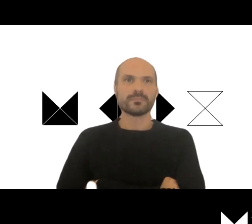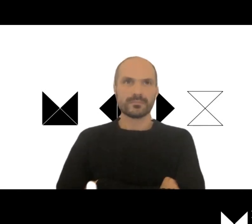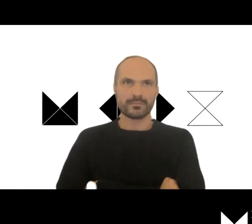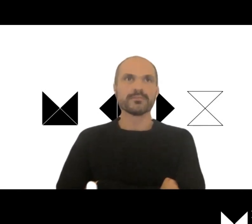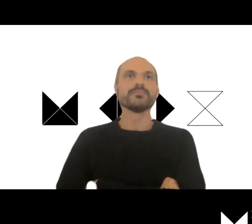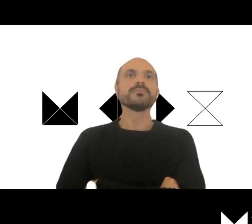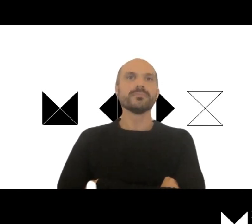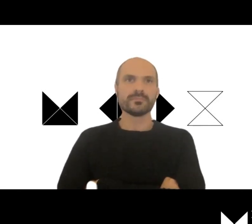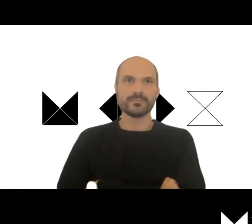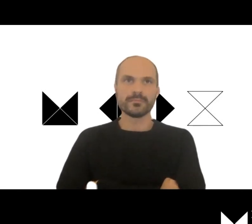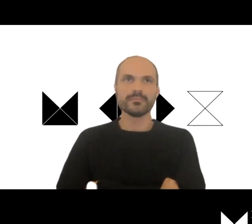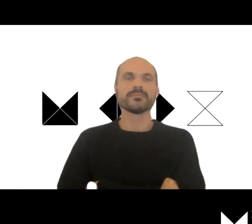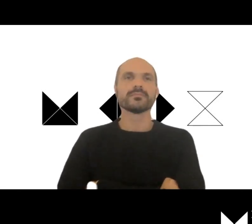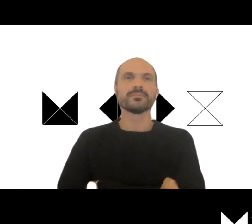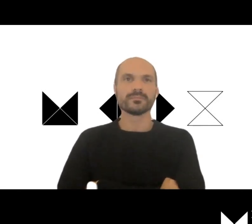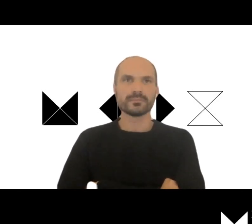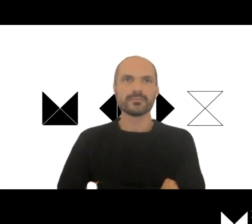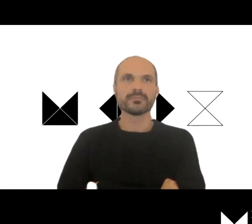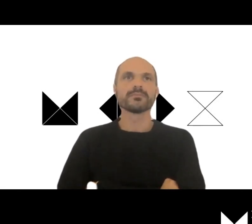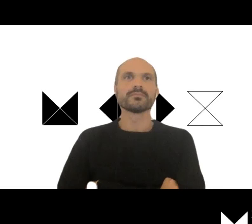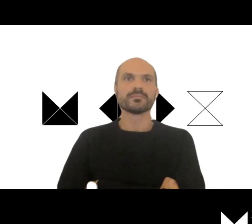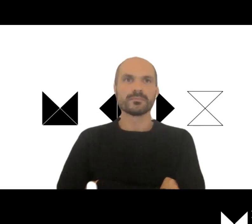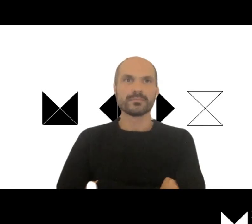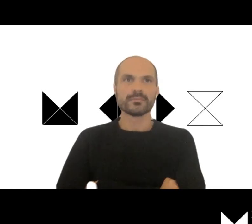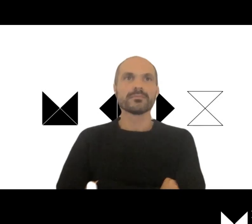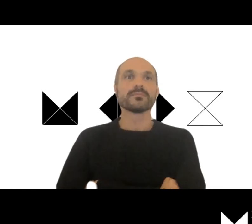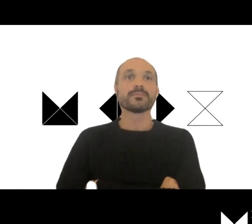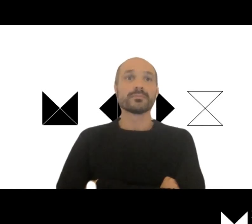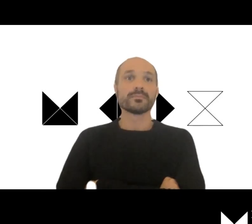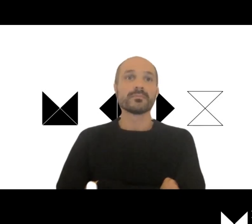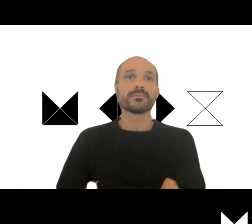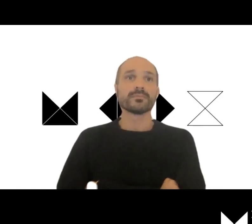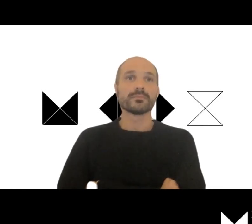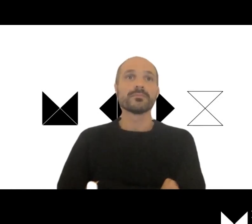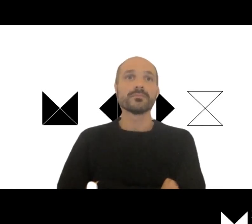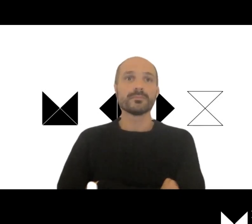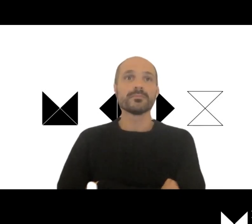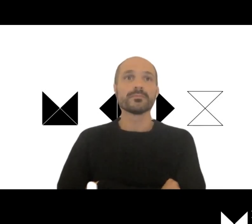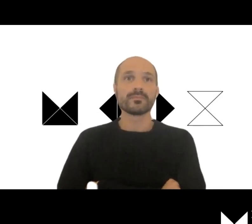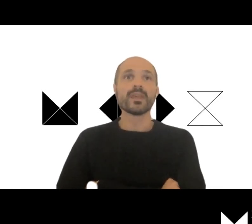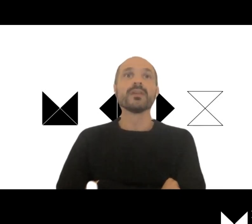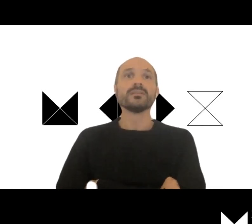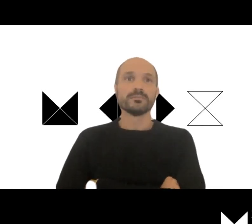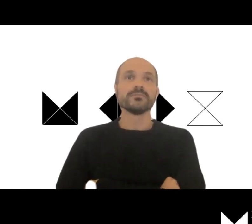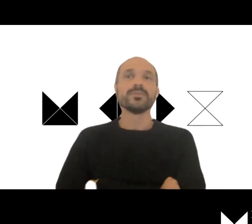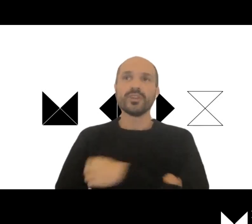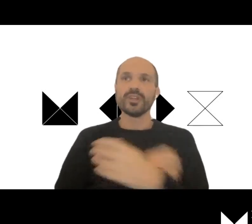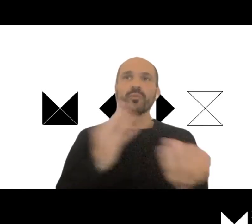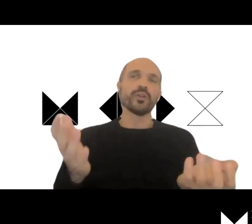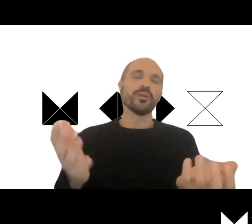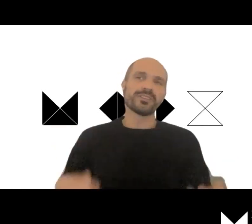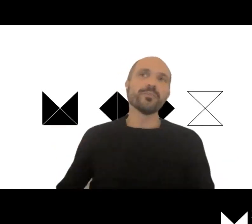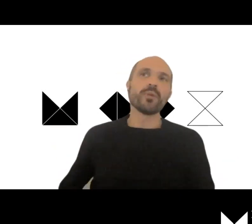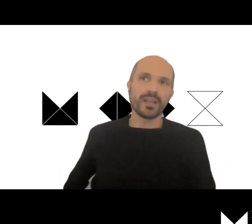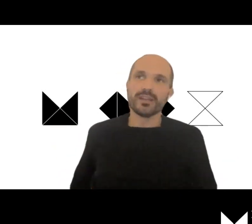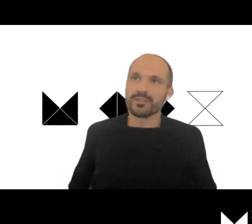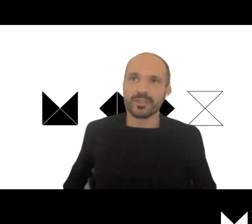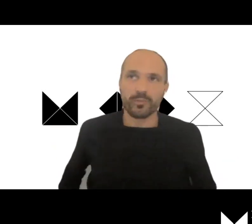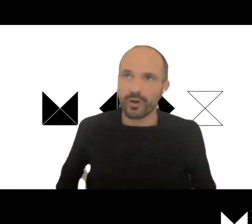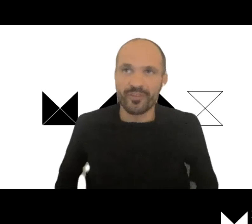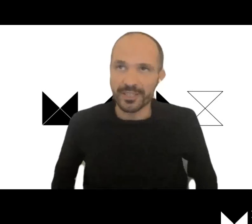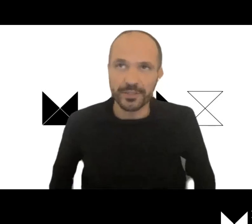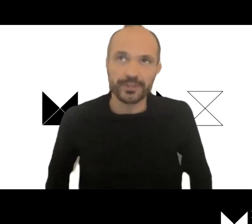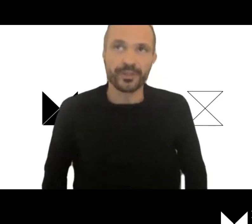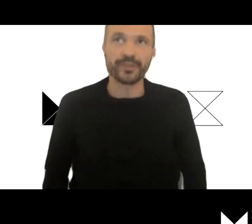like I was saying, and we can use so many things, and we can also use our own money 3 times instead of more units on the market,